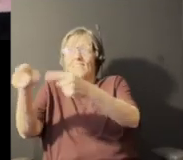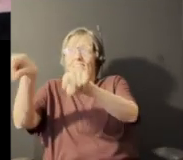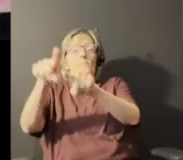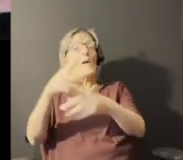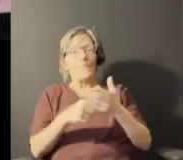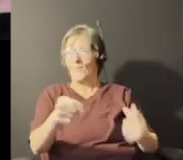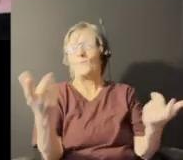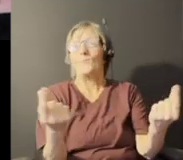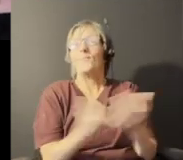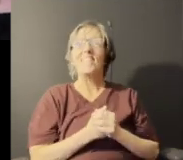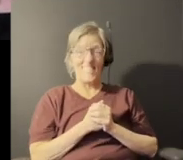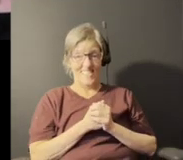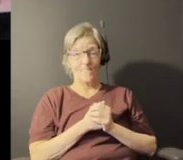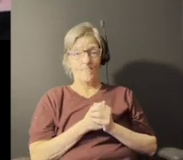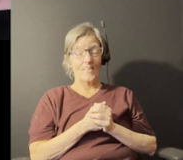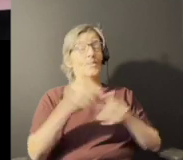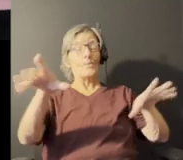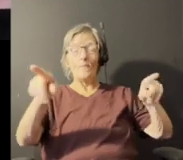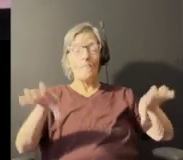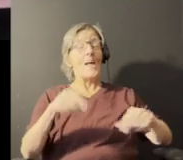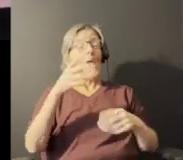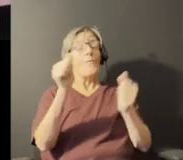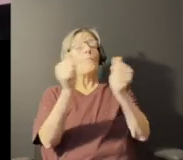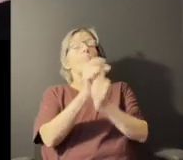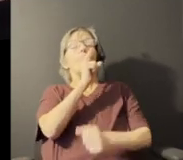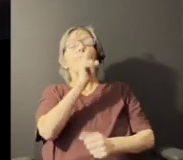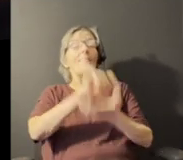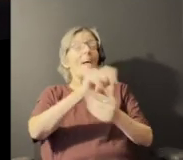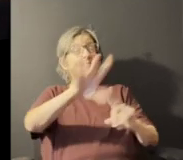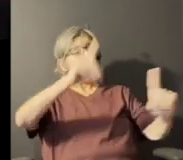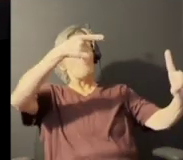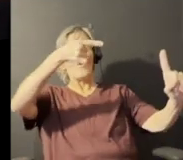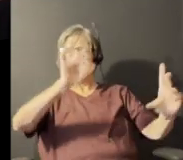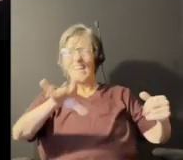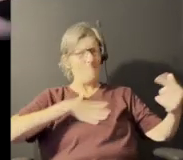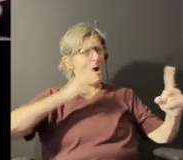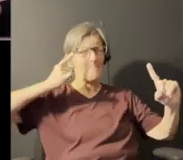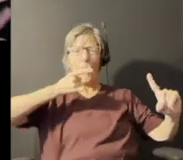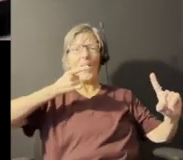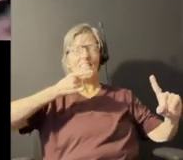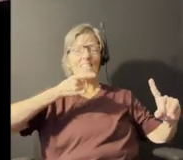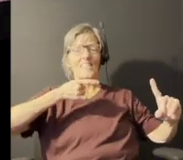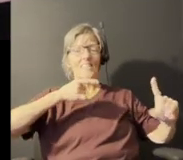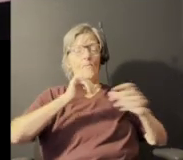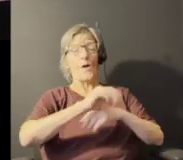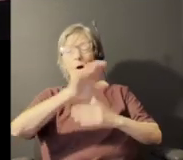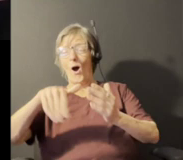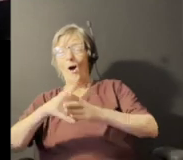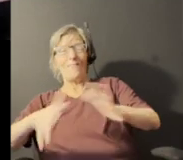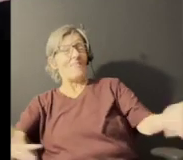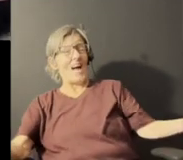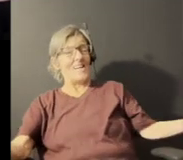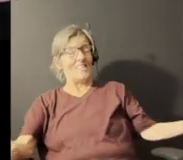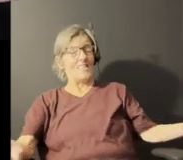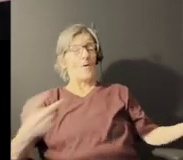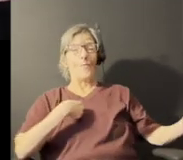anyway, that's what you're doing. You're well, being... I mean, that's really the whole point, right? Of all of